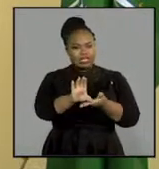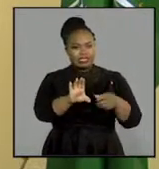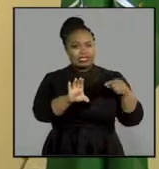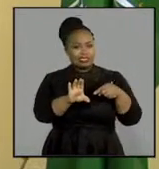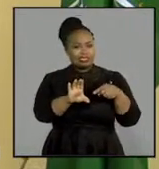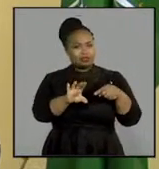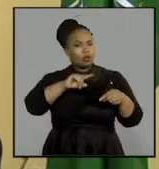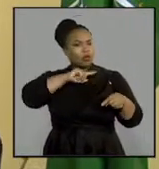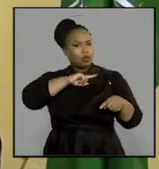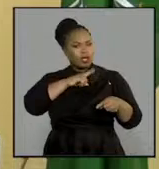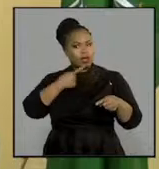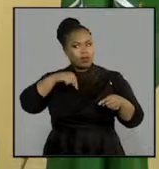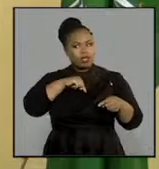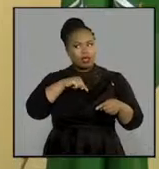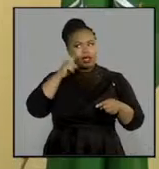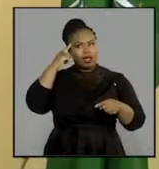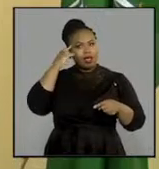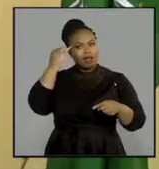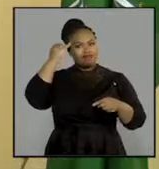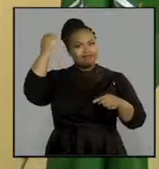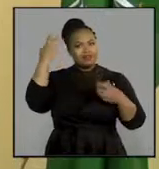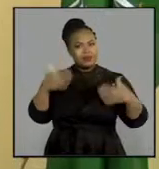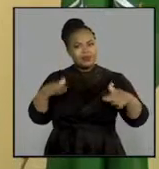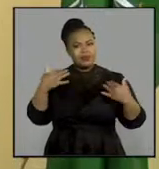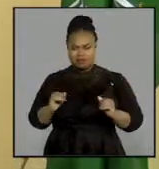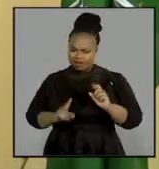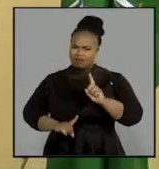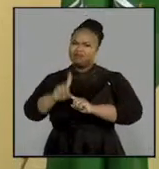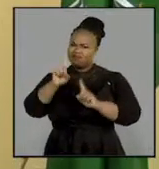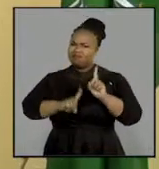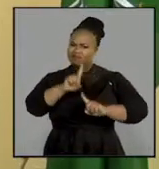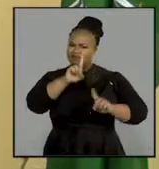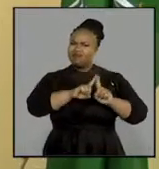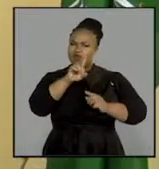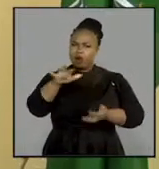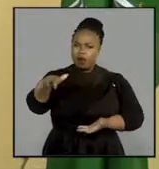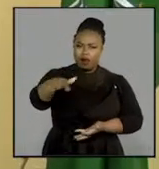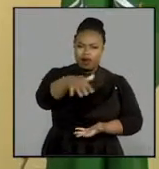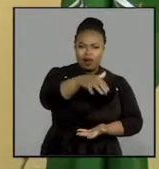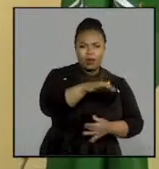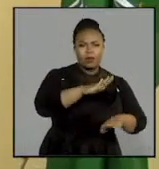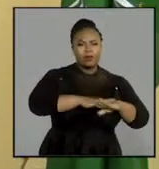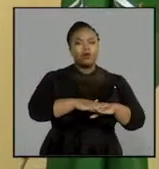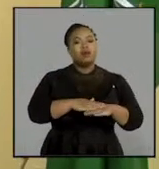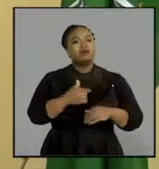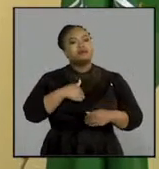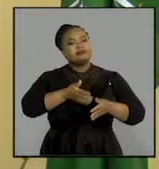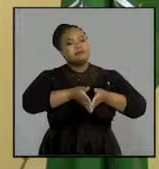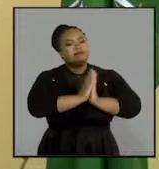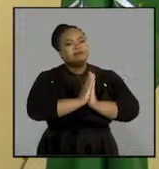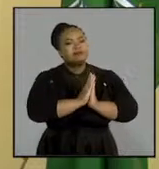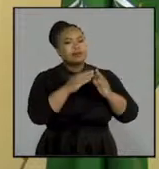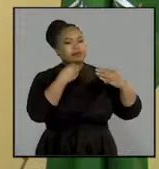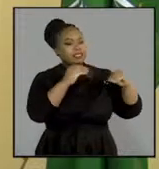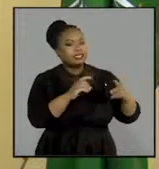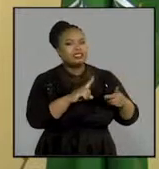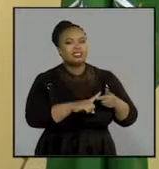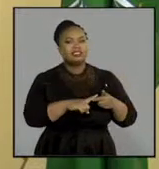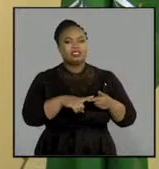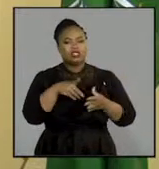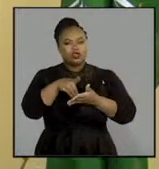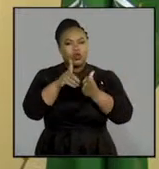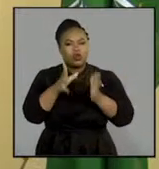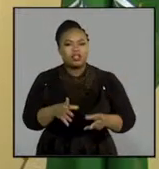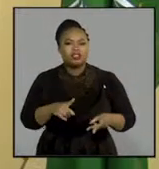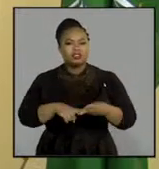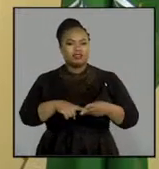Based on the success of raising funding for this fund, I call on businesses,